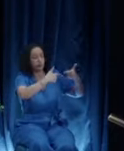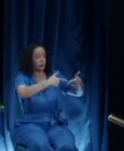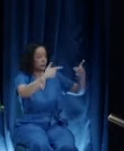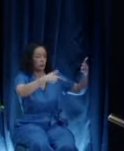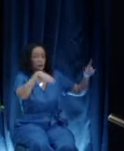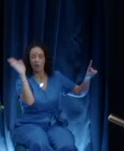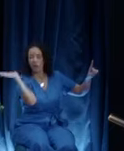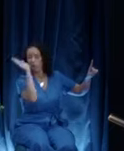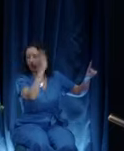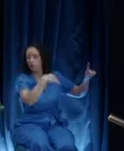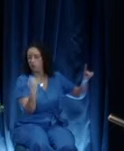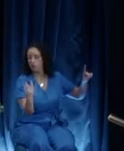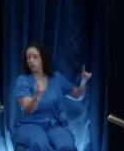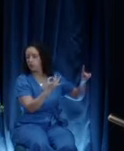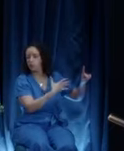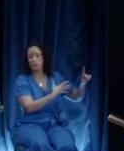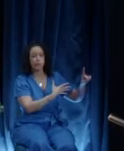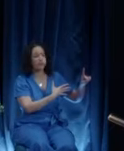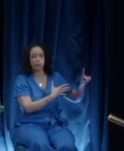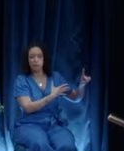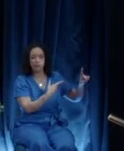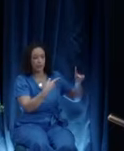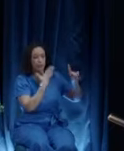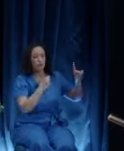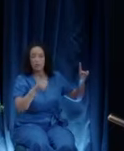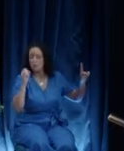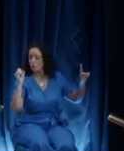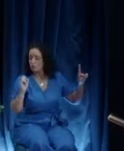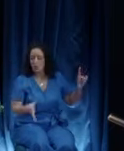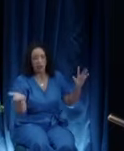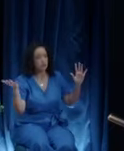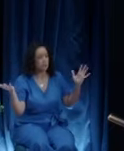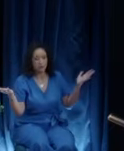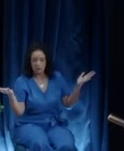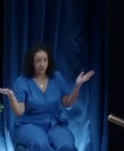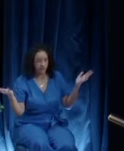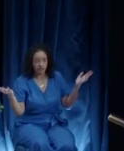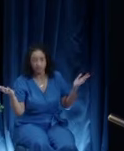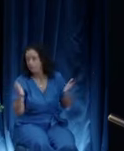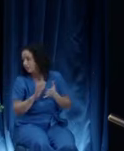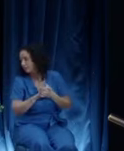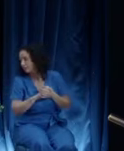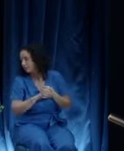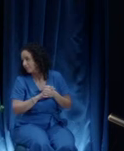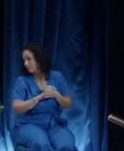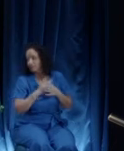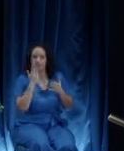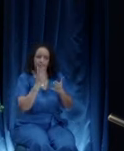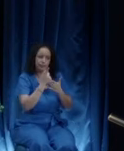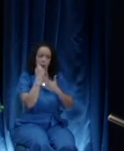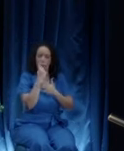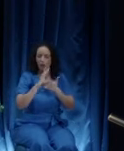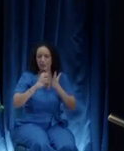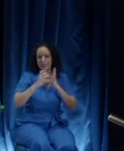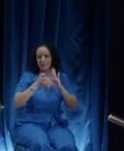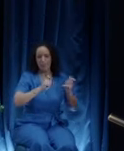of the early modern monarchs. Totally useless. Well, can I just say on that, though, one of the sort of symbolic shifts that I did notice,